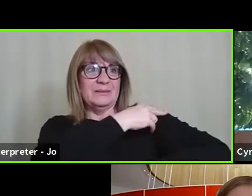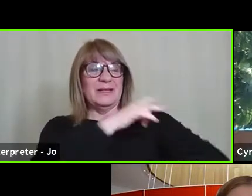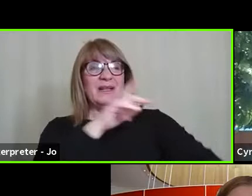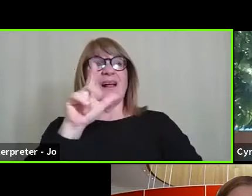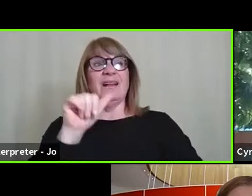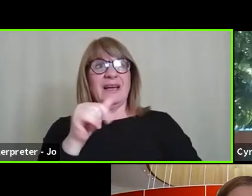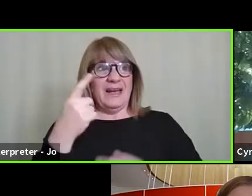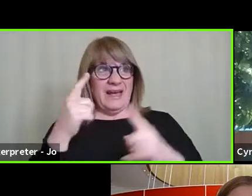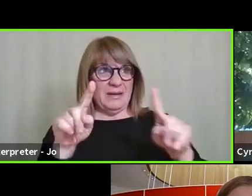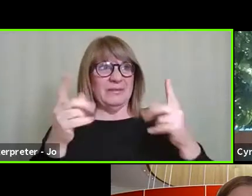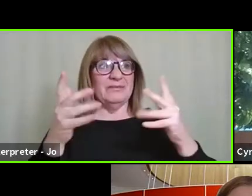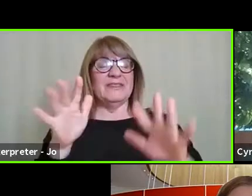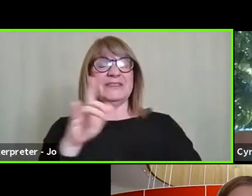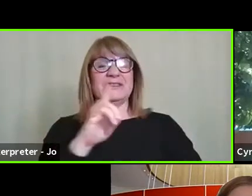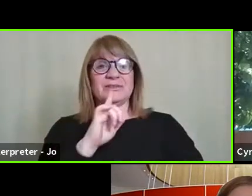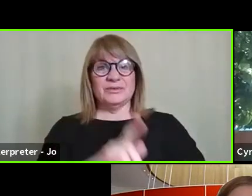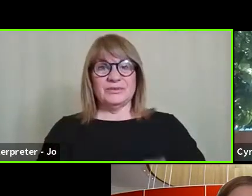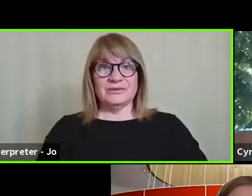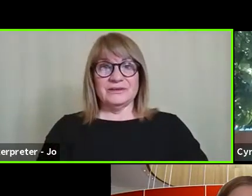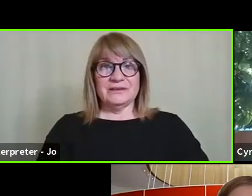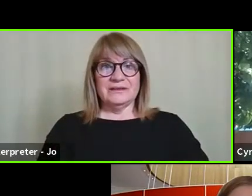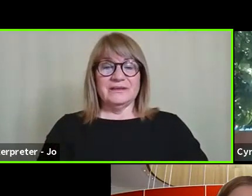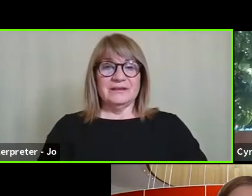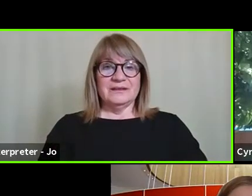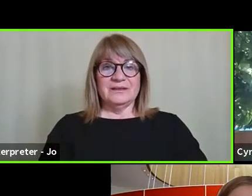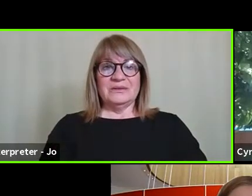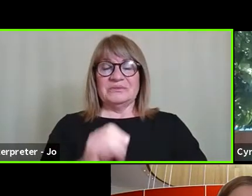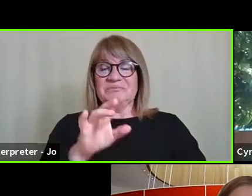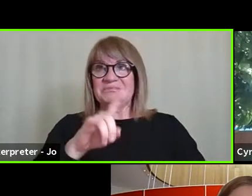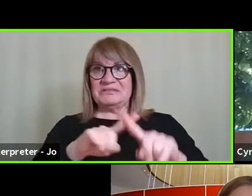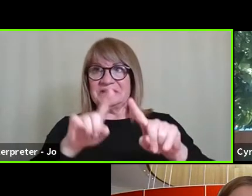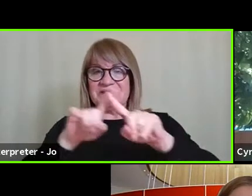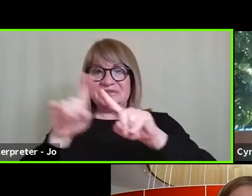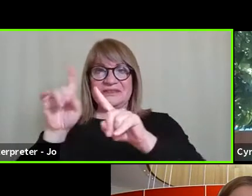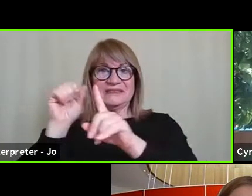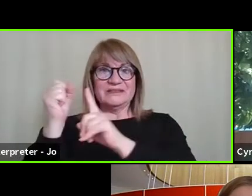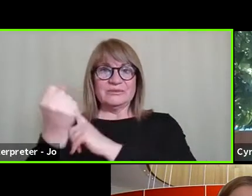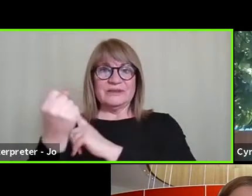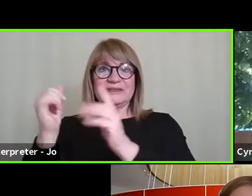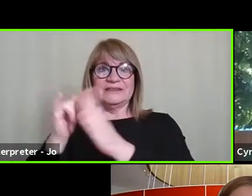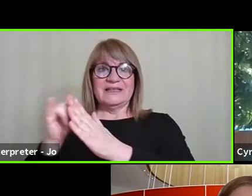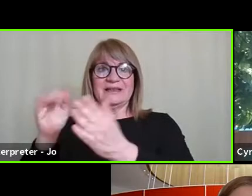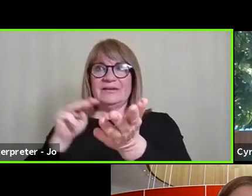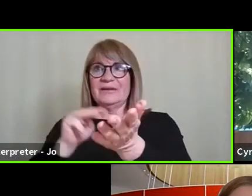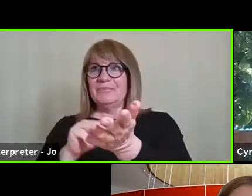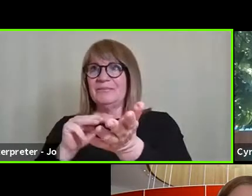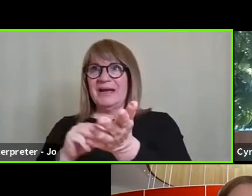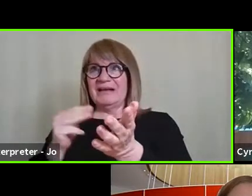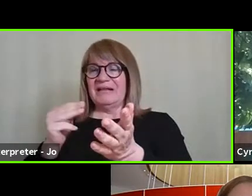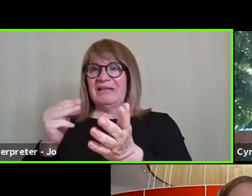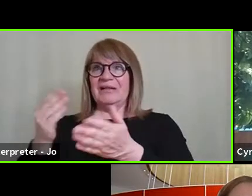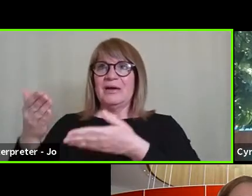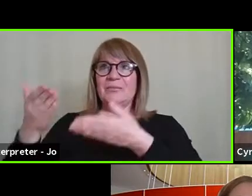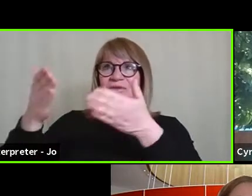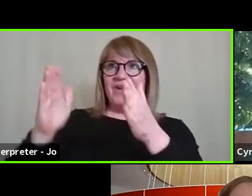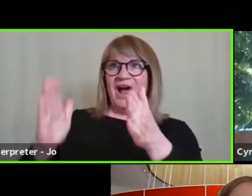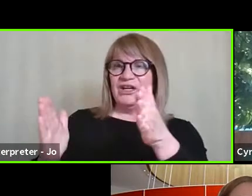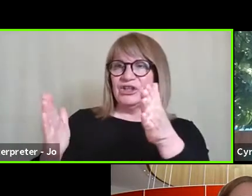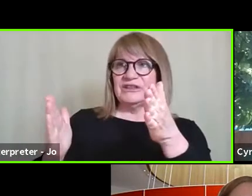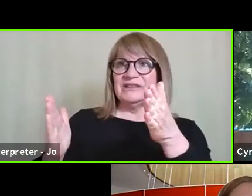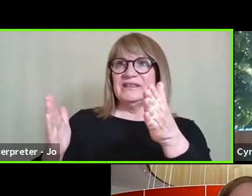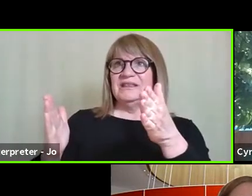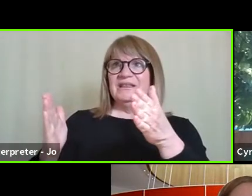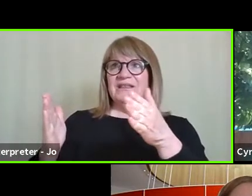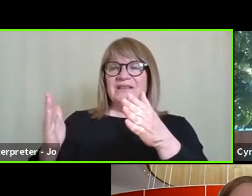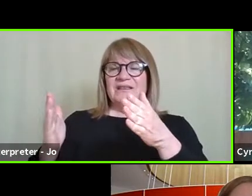or in different you know instances where they had been pressured by their medical providers to be sterilized